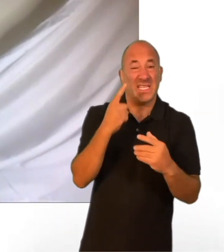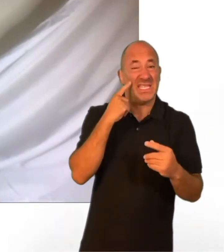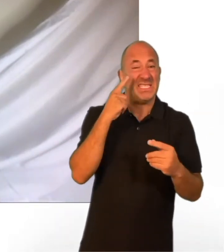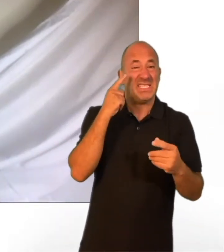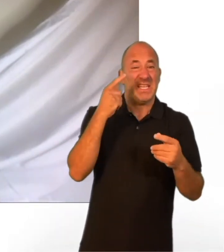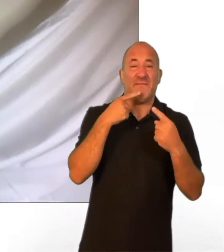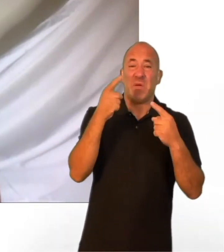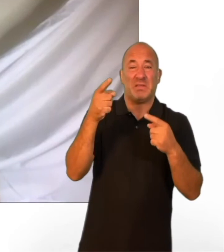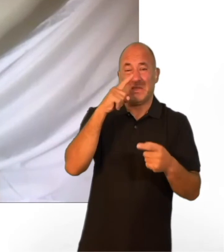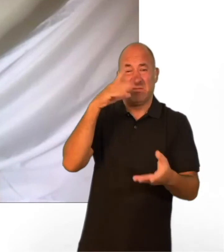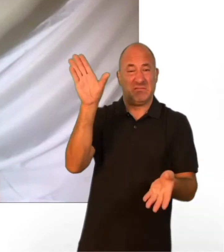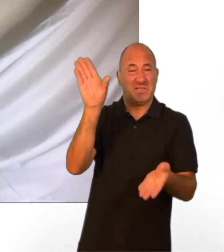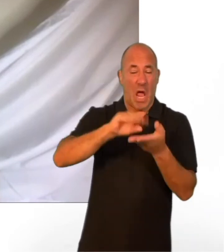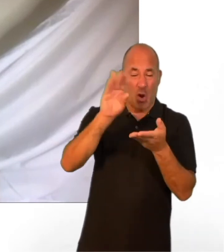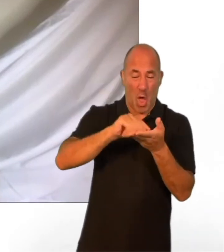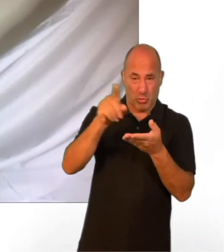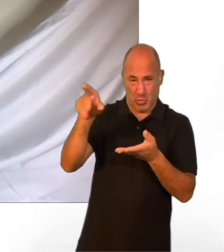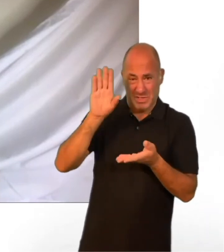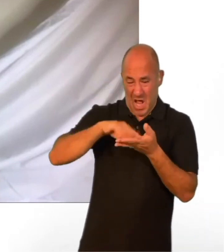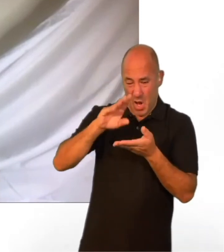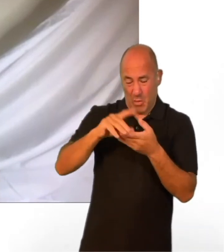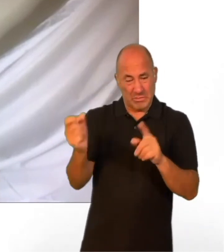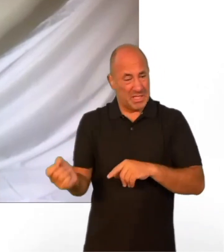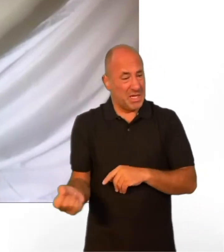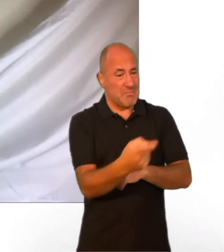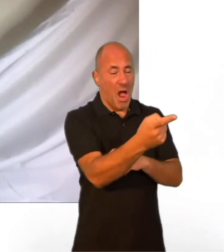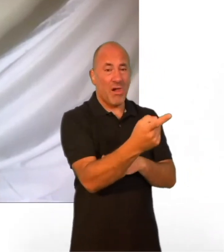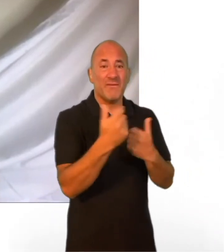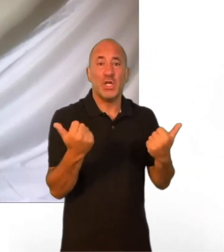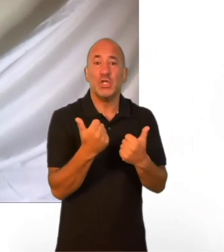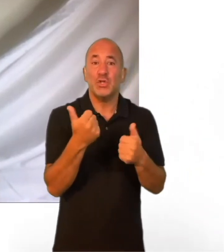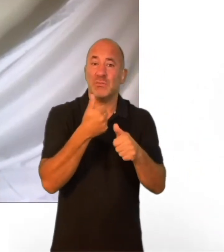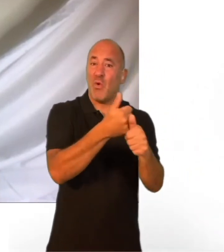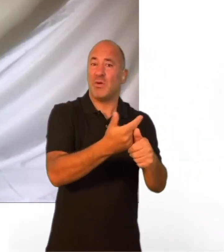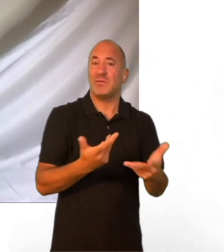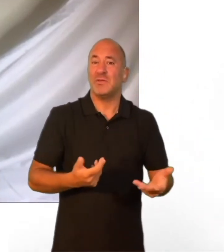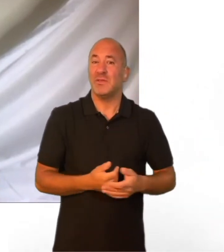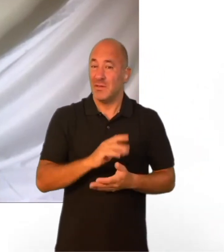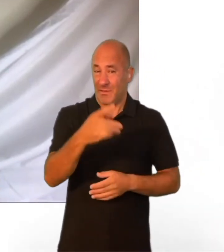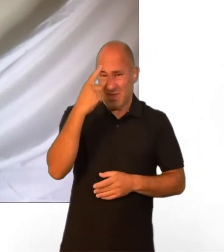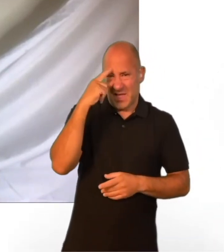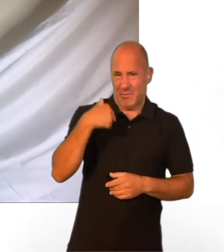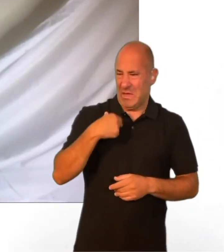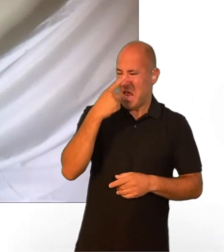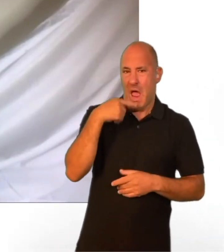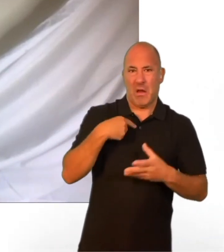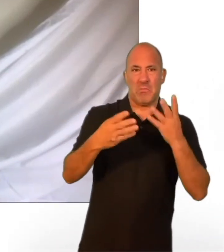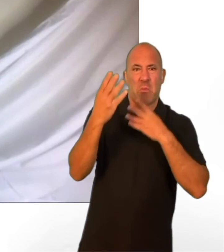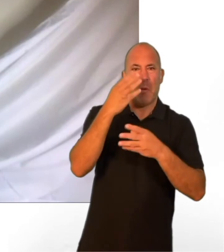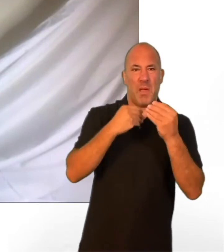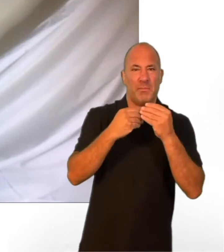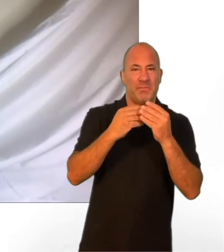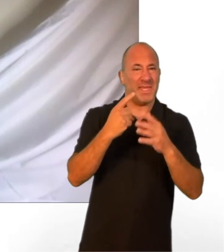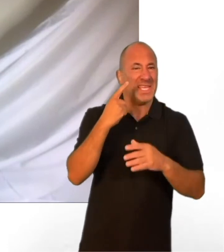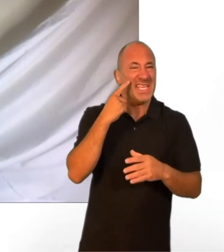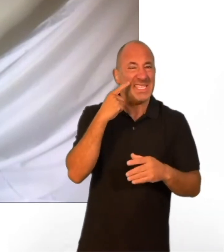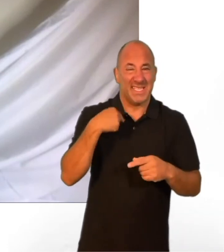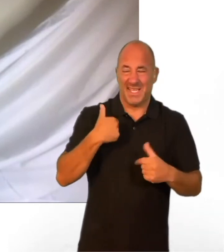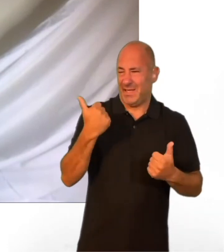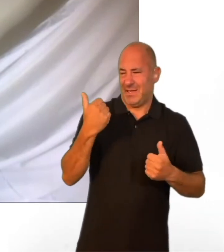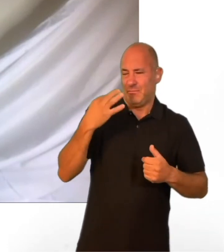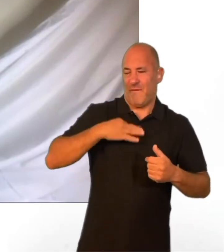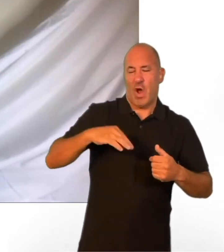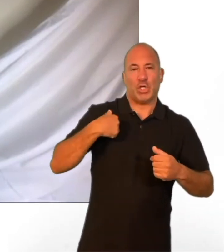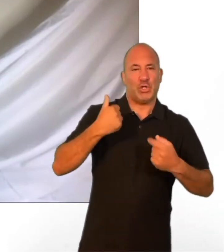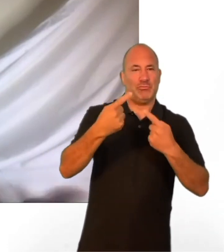download these files and send them in an email. It's easy to think about our privileges, and it's also so much easier for us